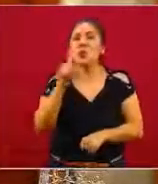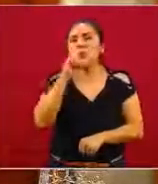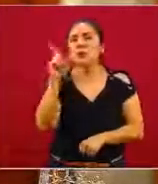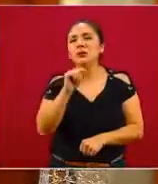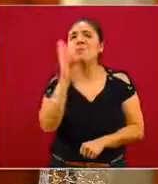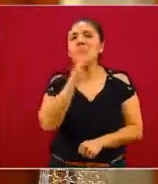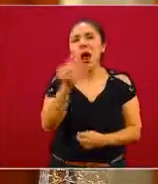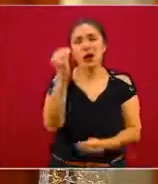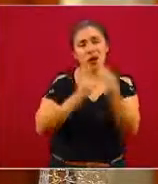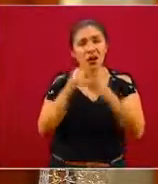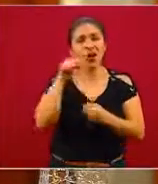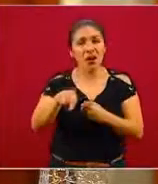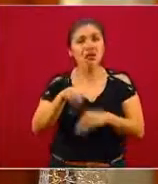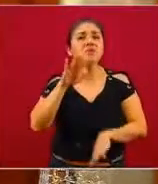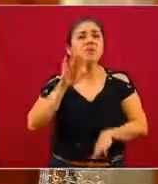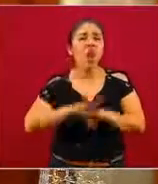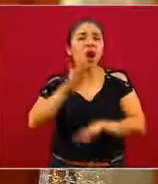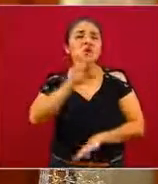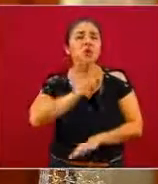factors derived from